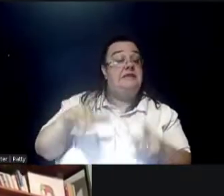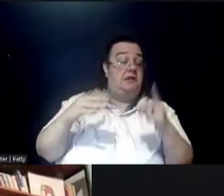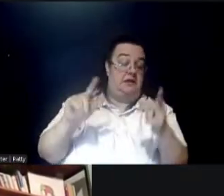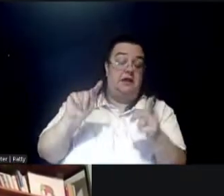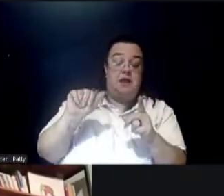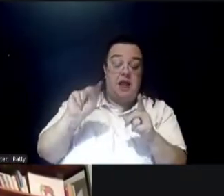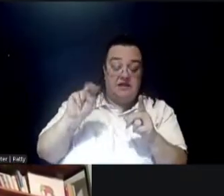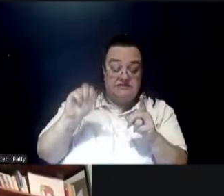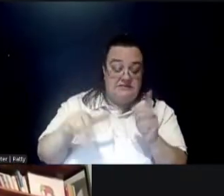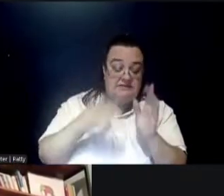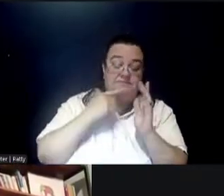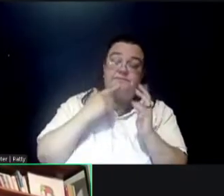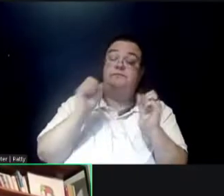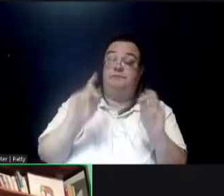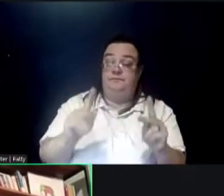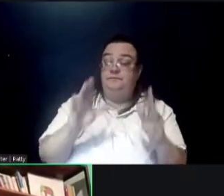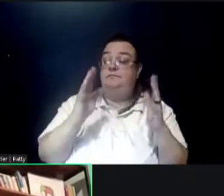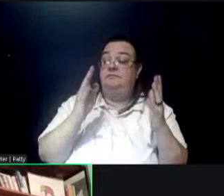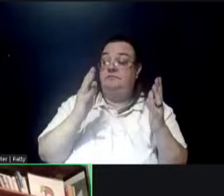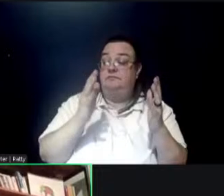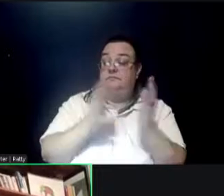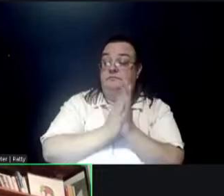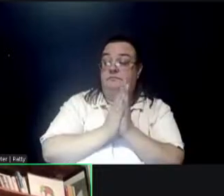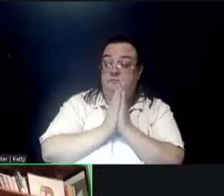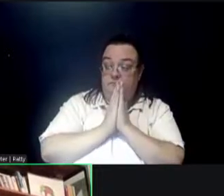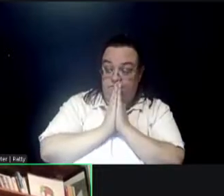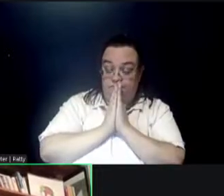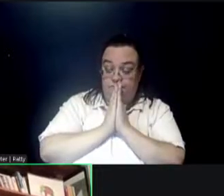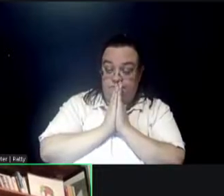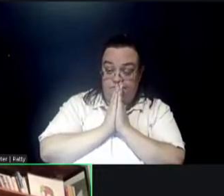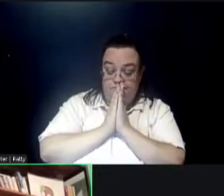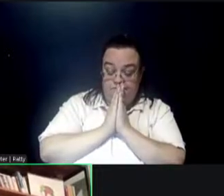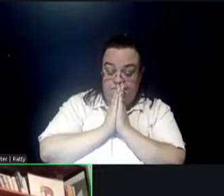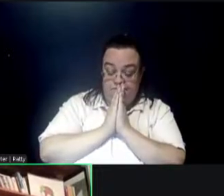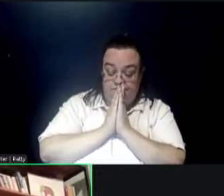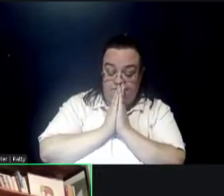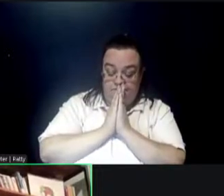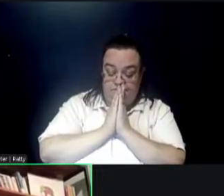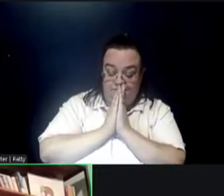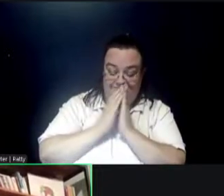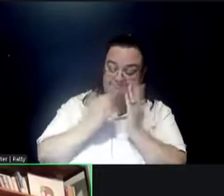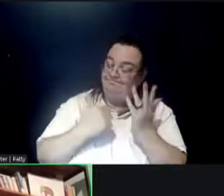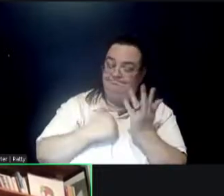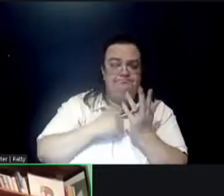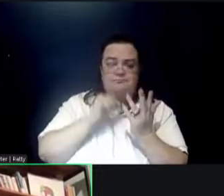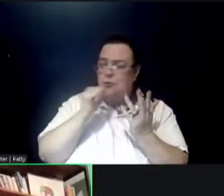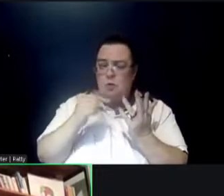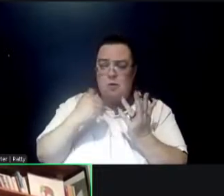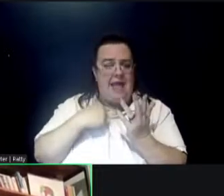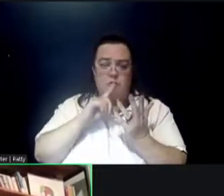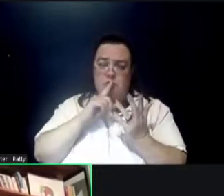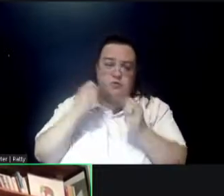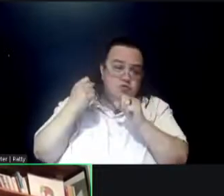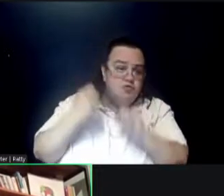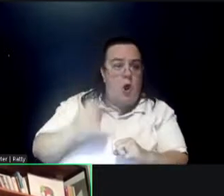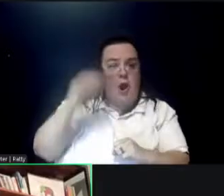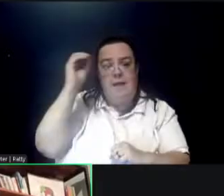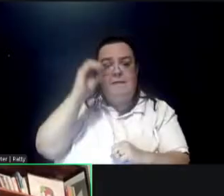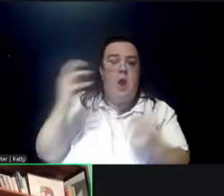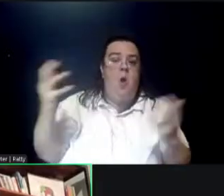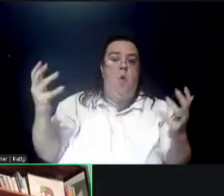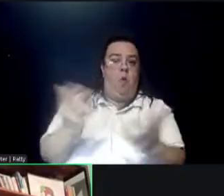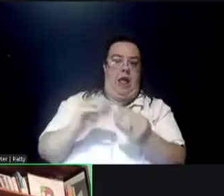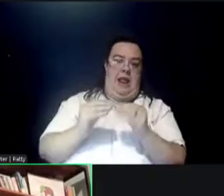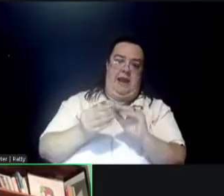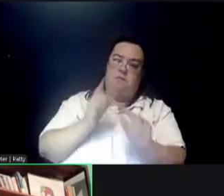So I don't have a really strong opinion about what is the right number, but